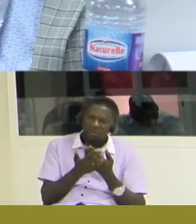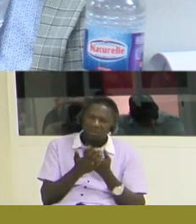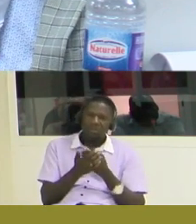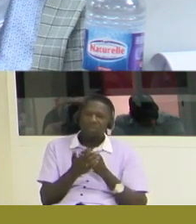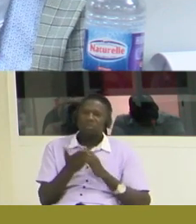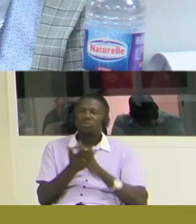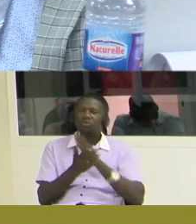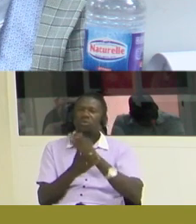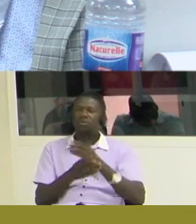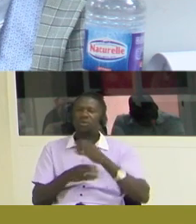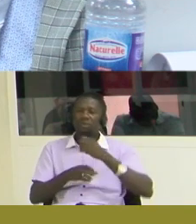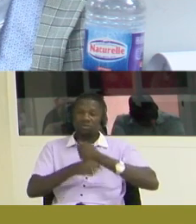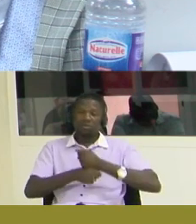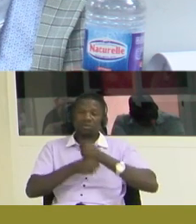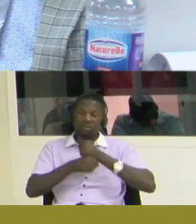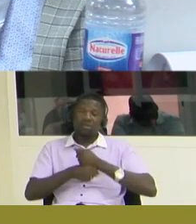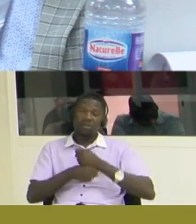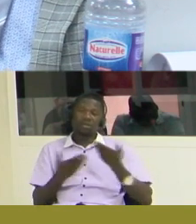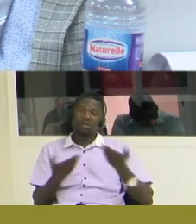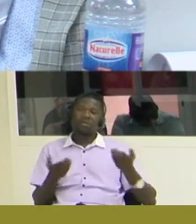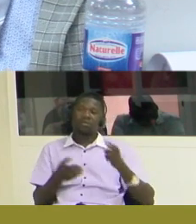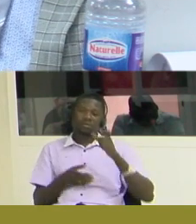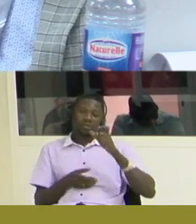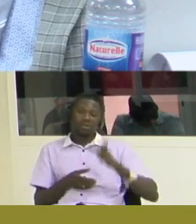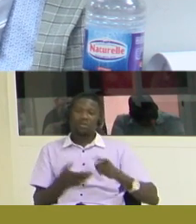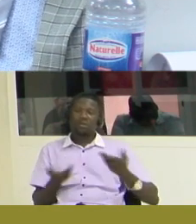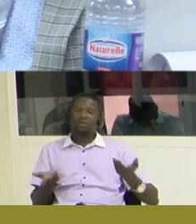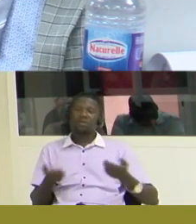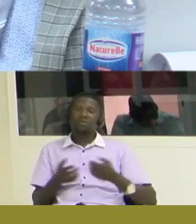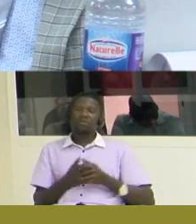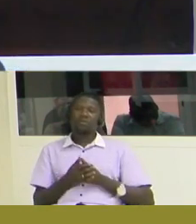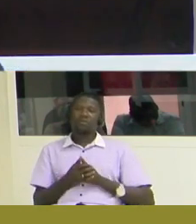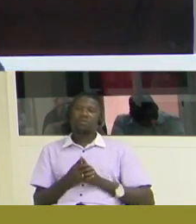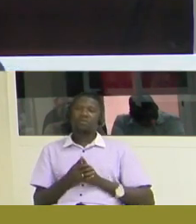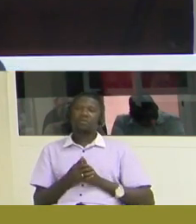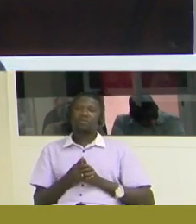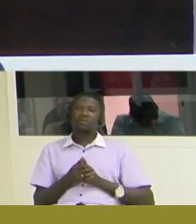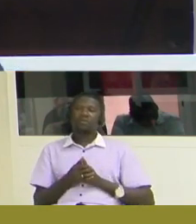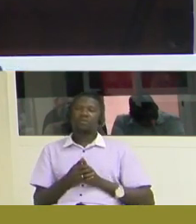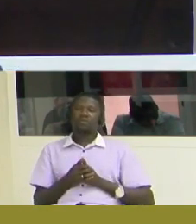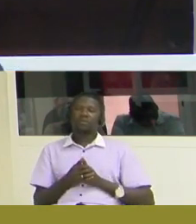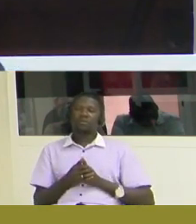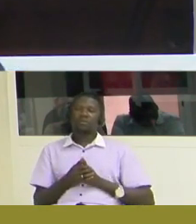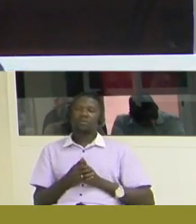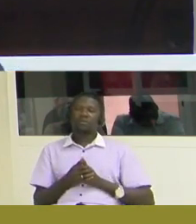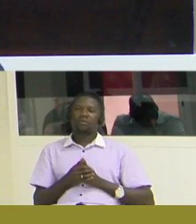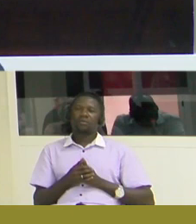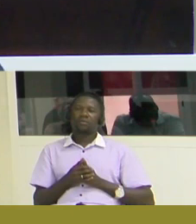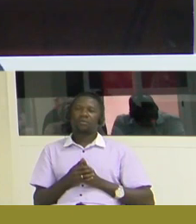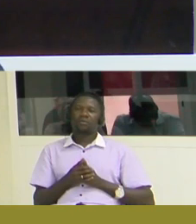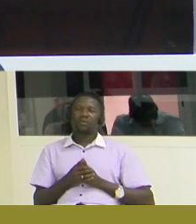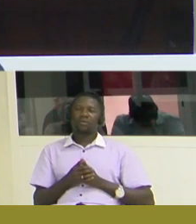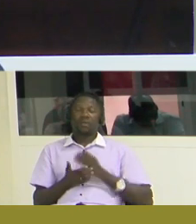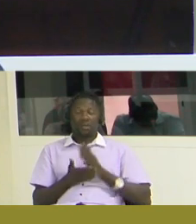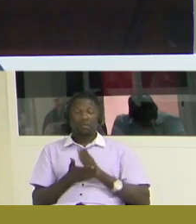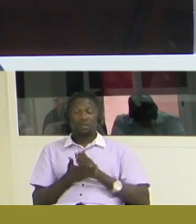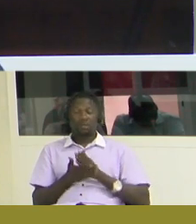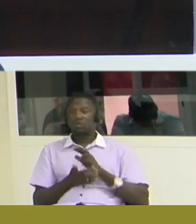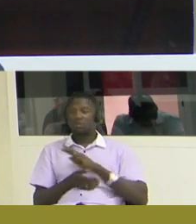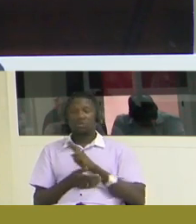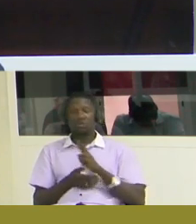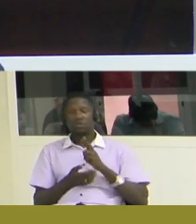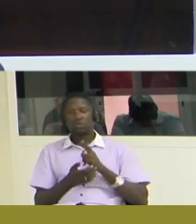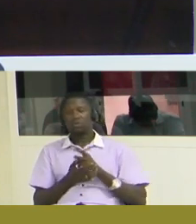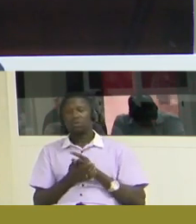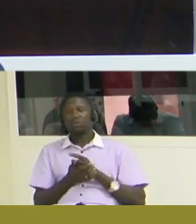it's not a priest is a bishop yes anyway definitely not